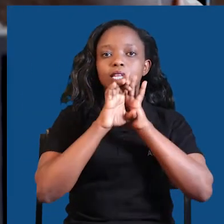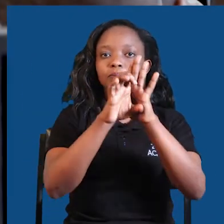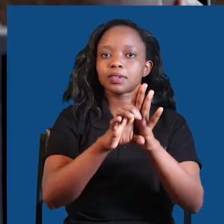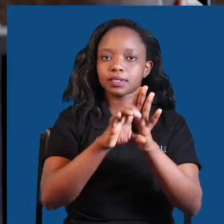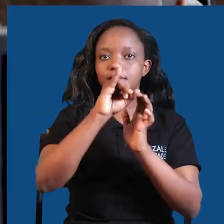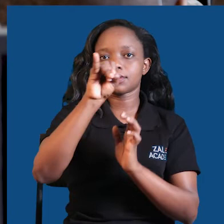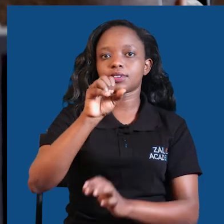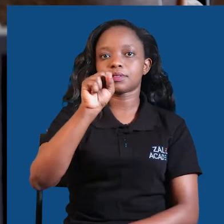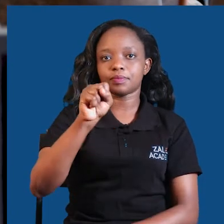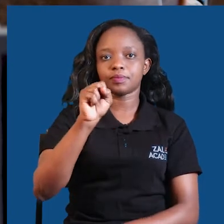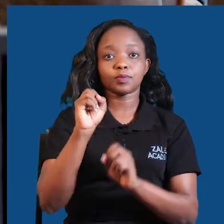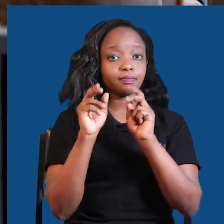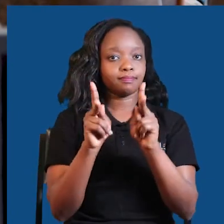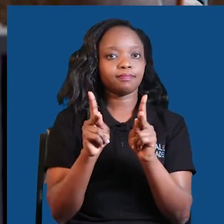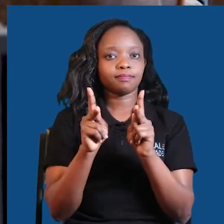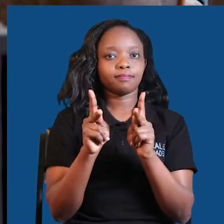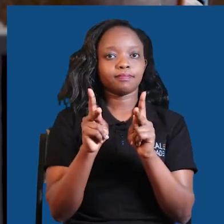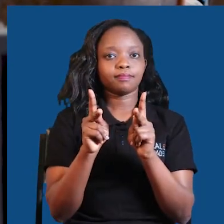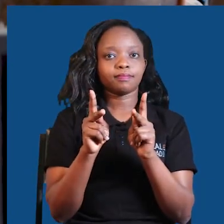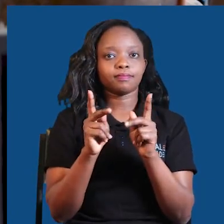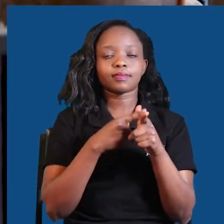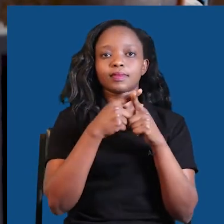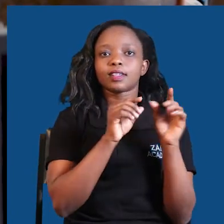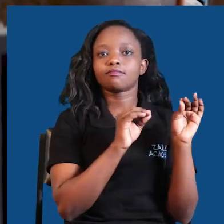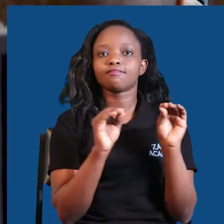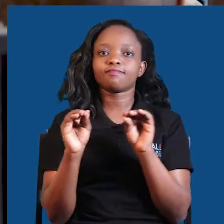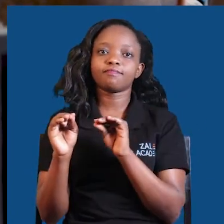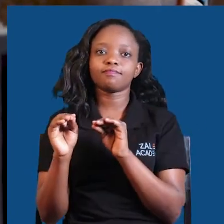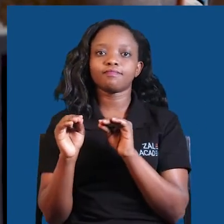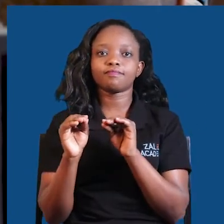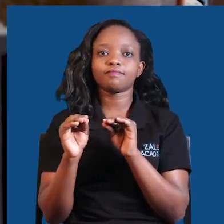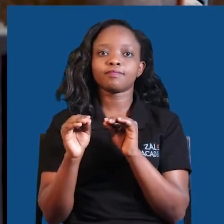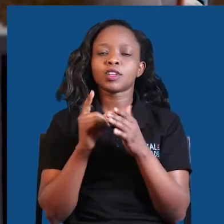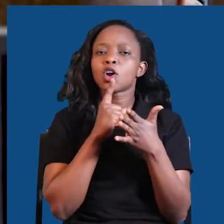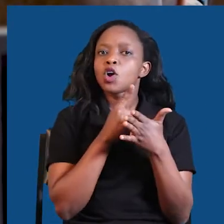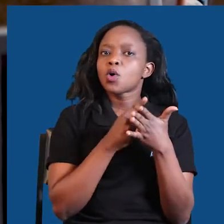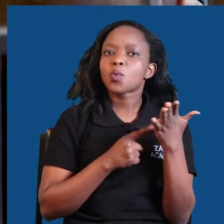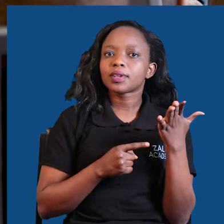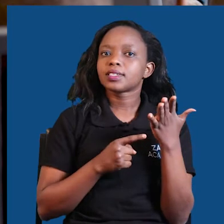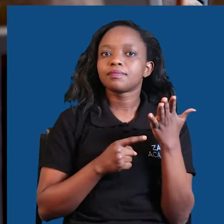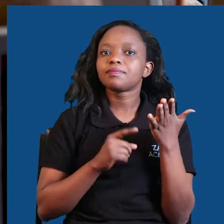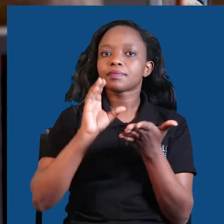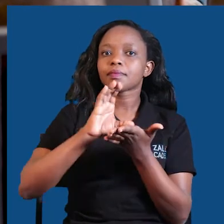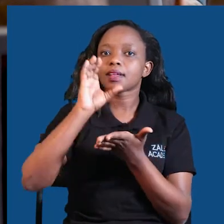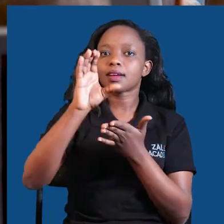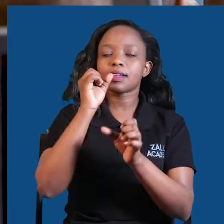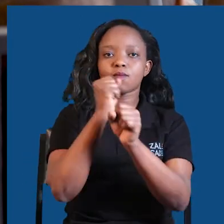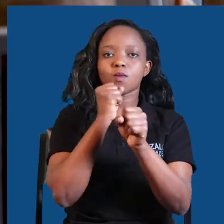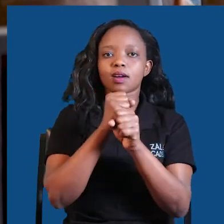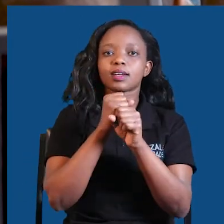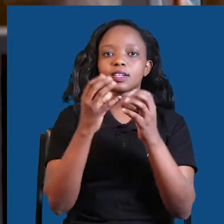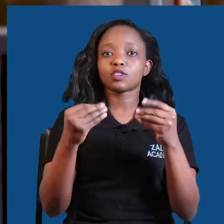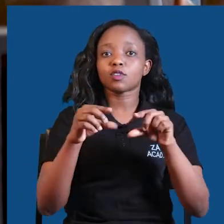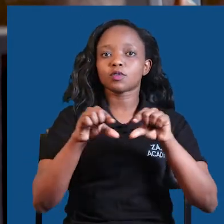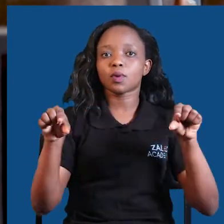and Express.js. Sawa. And then moving on, what are the career fields in